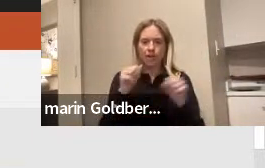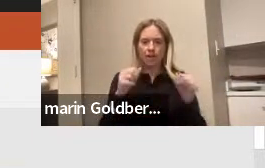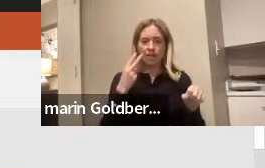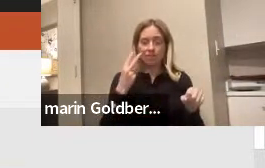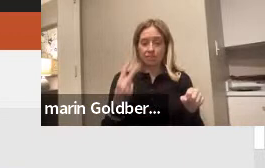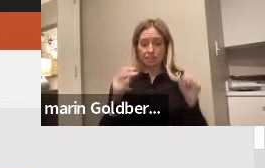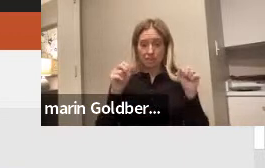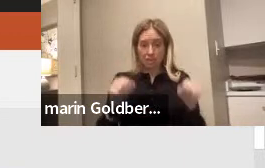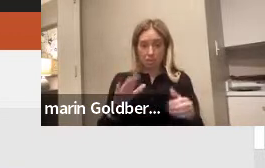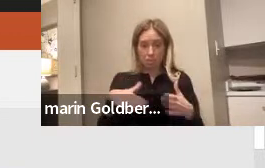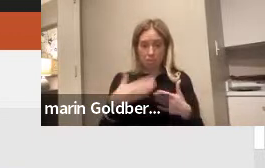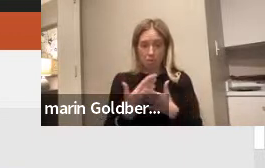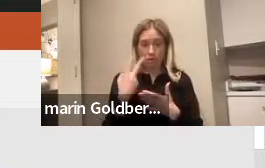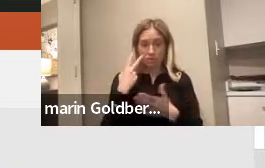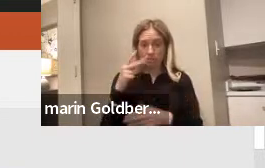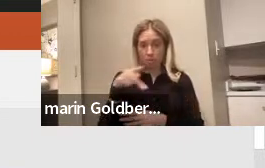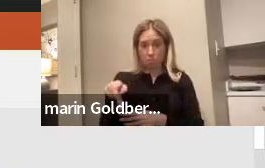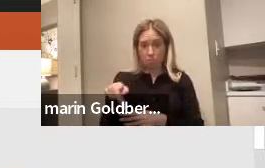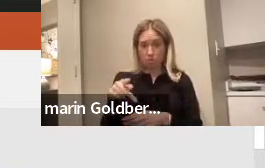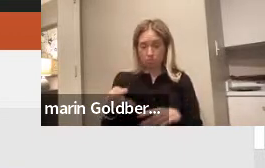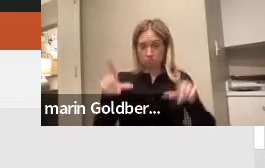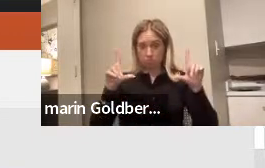all see the PowerPoint that's pulled up?